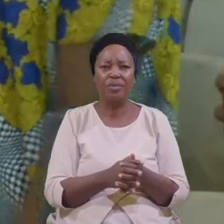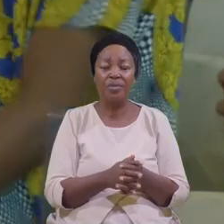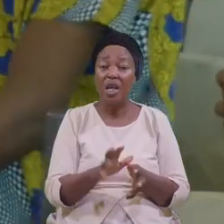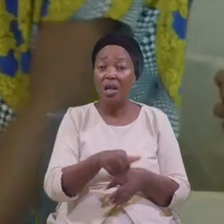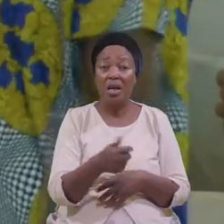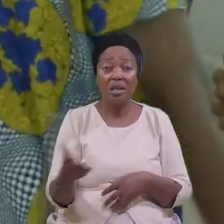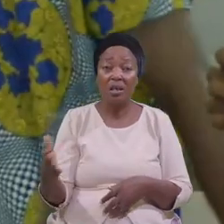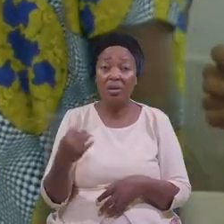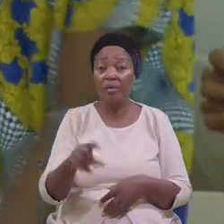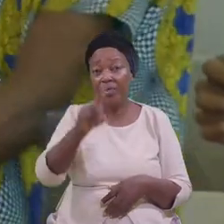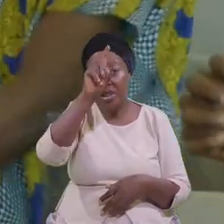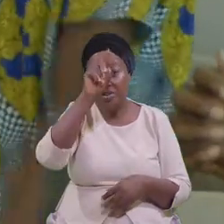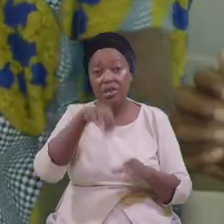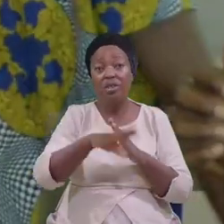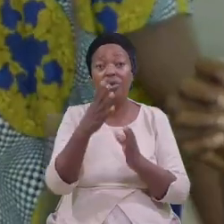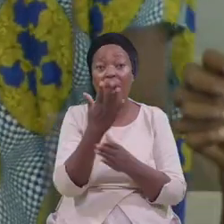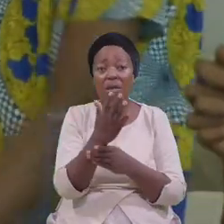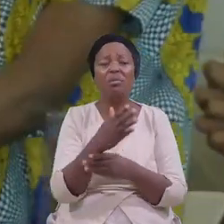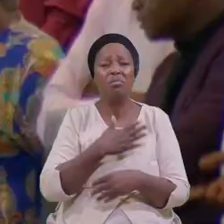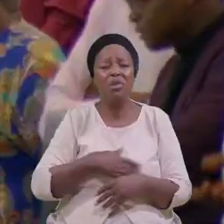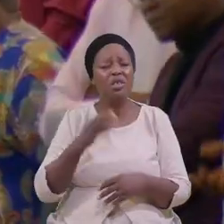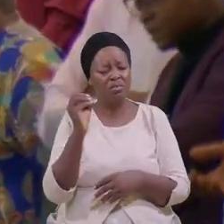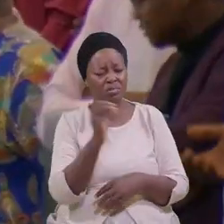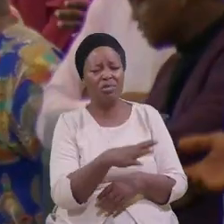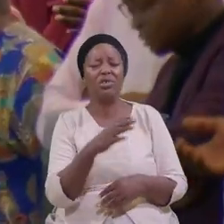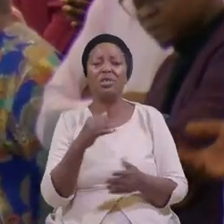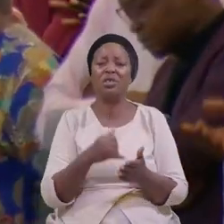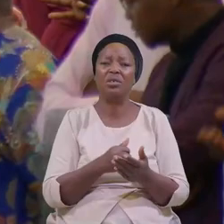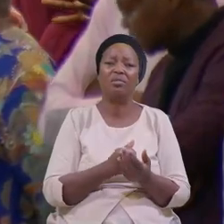Anything of Egypt in your hand, drop it.